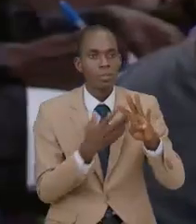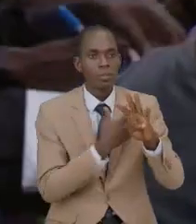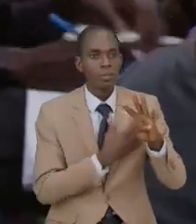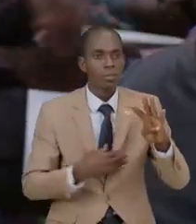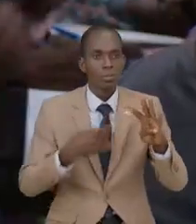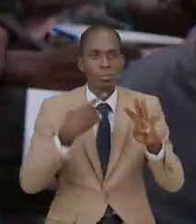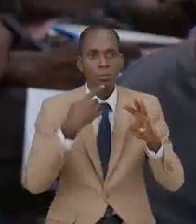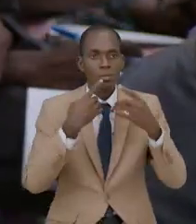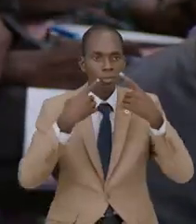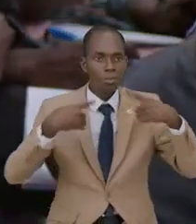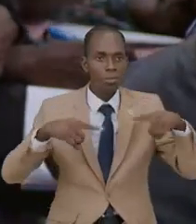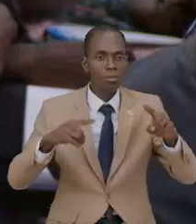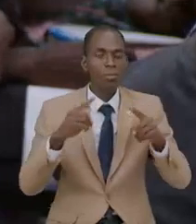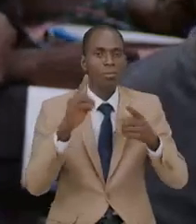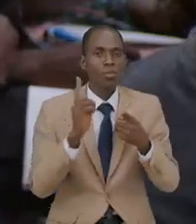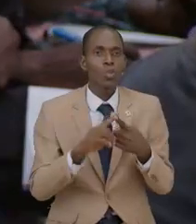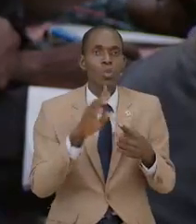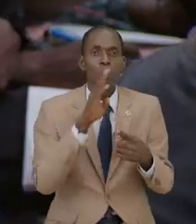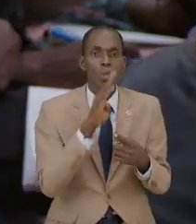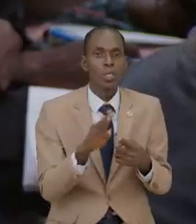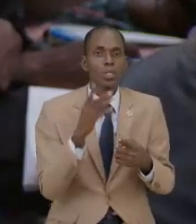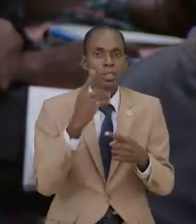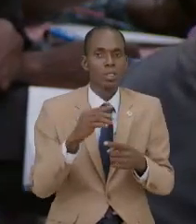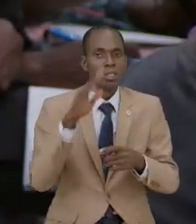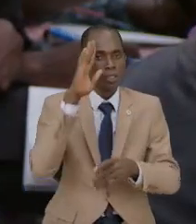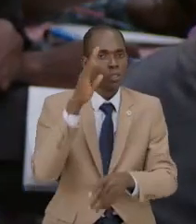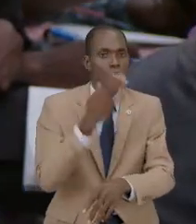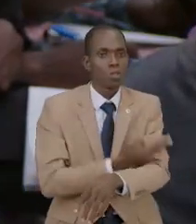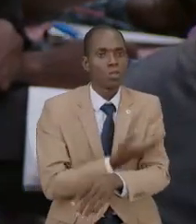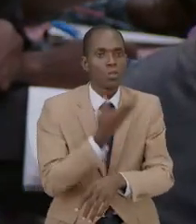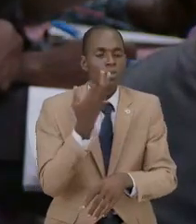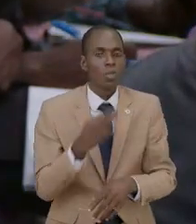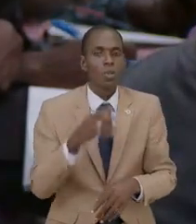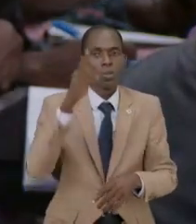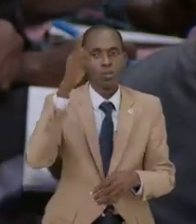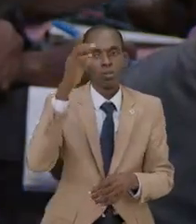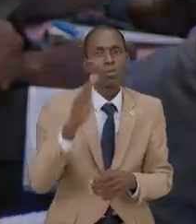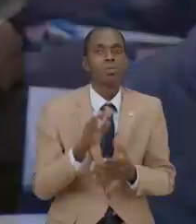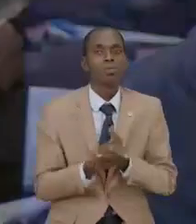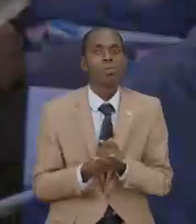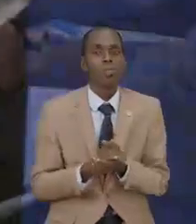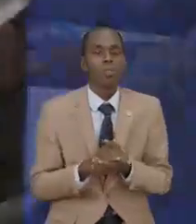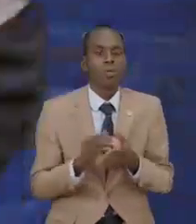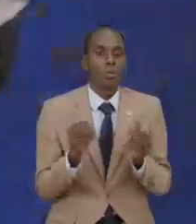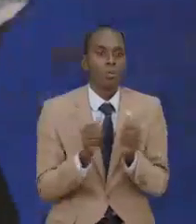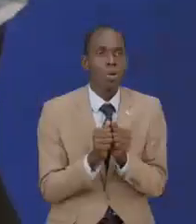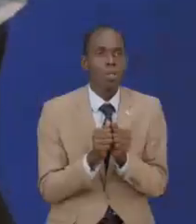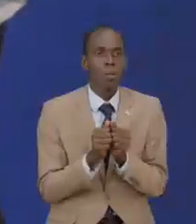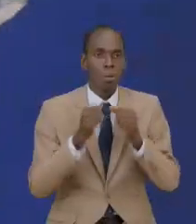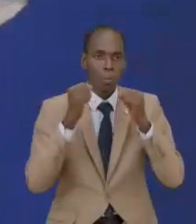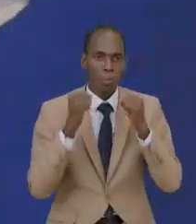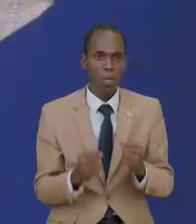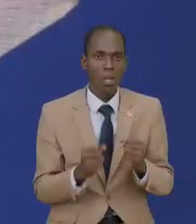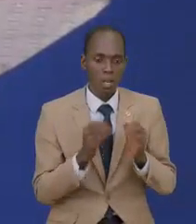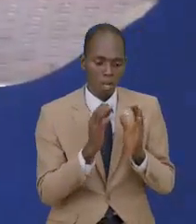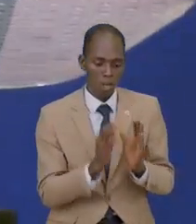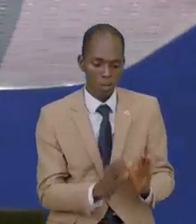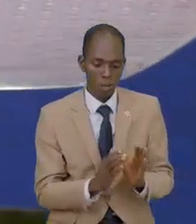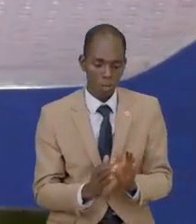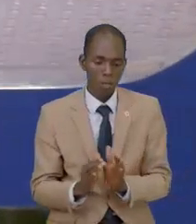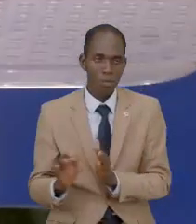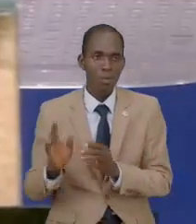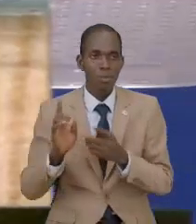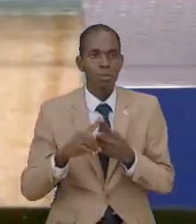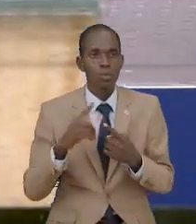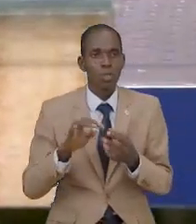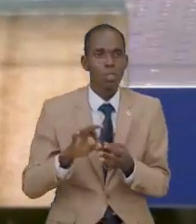and declare to be the Son of God with power according to the